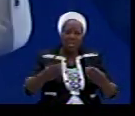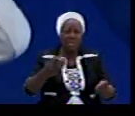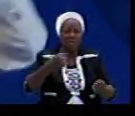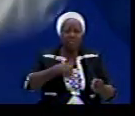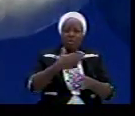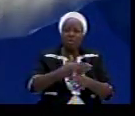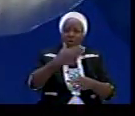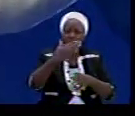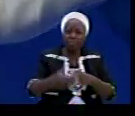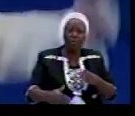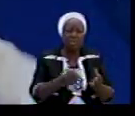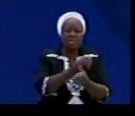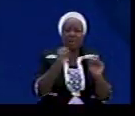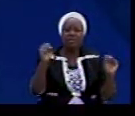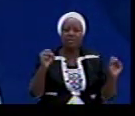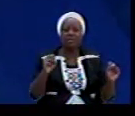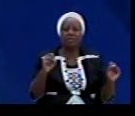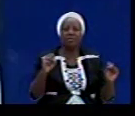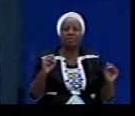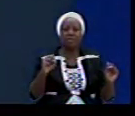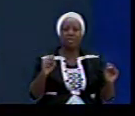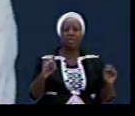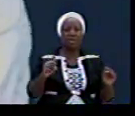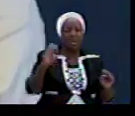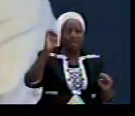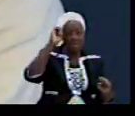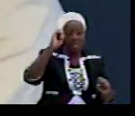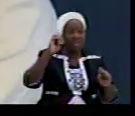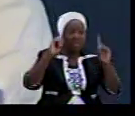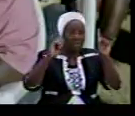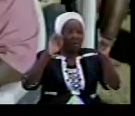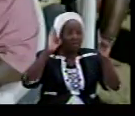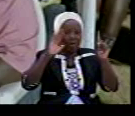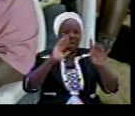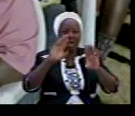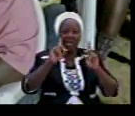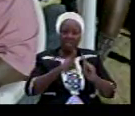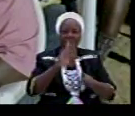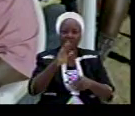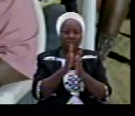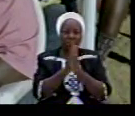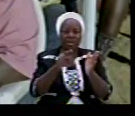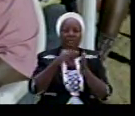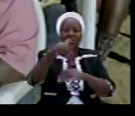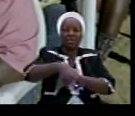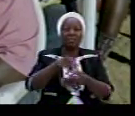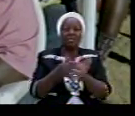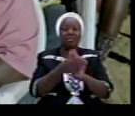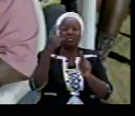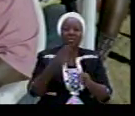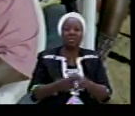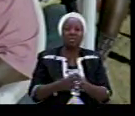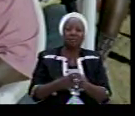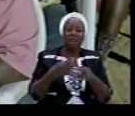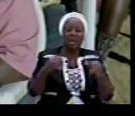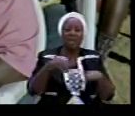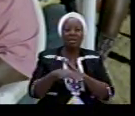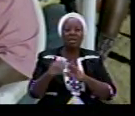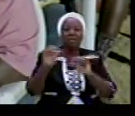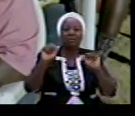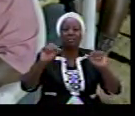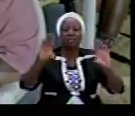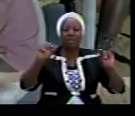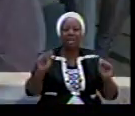total salvation. He will answer your prayer tonight in Jesus' name. Let's come back now to Acts